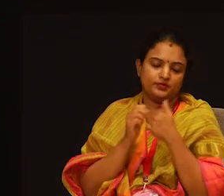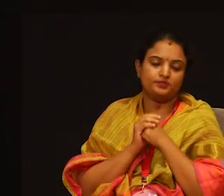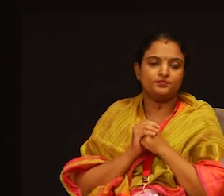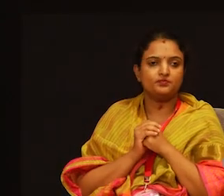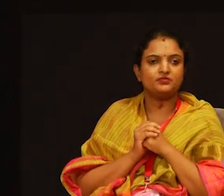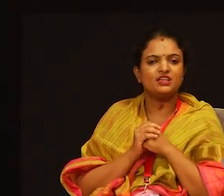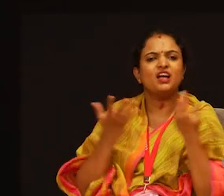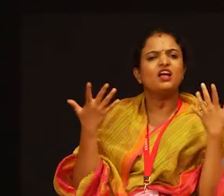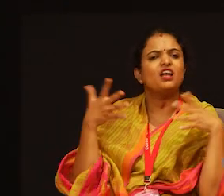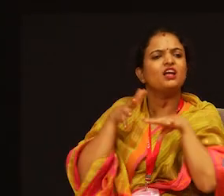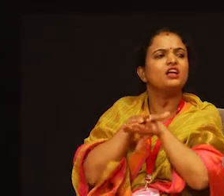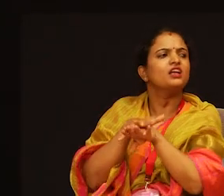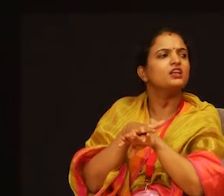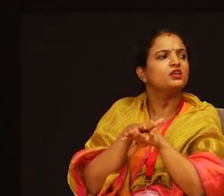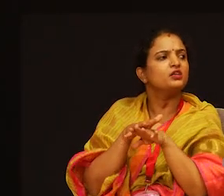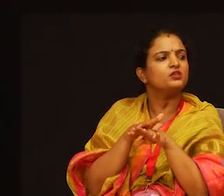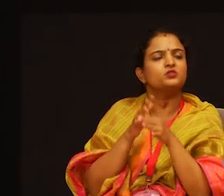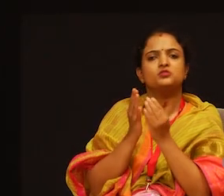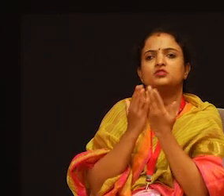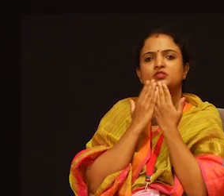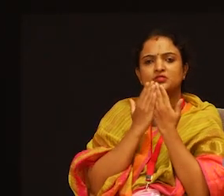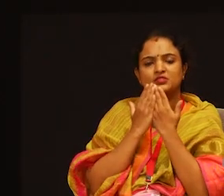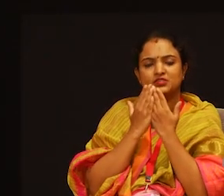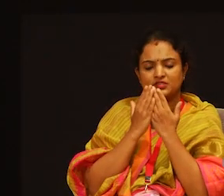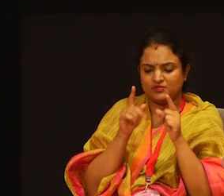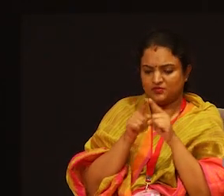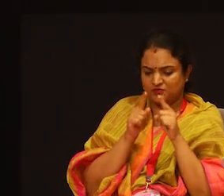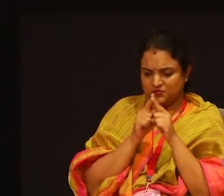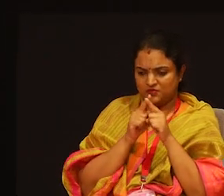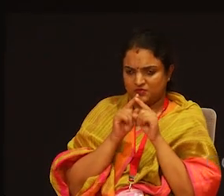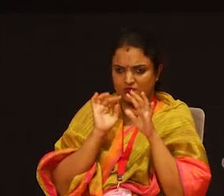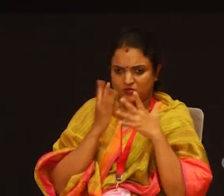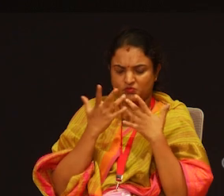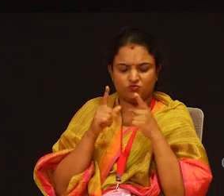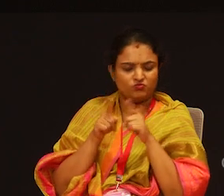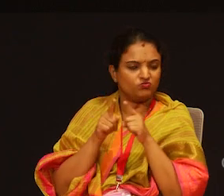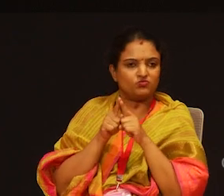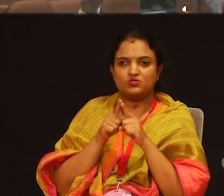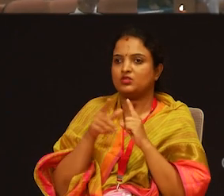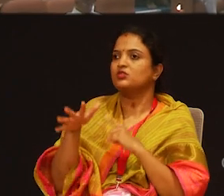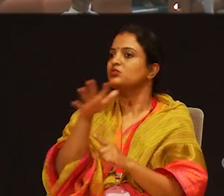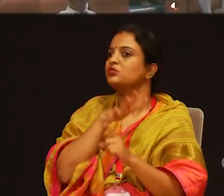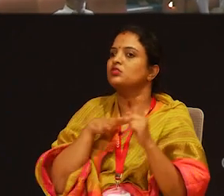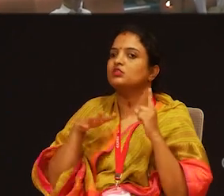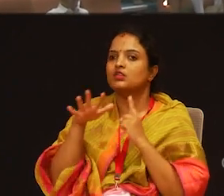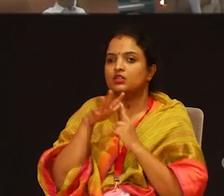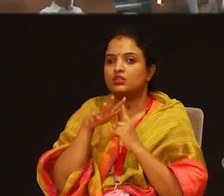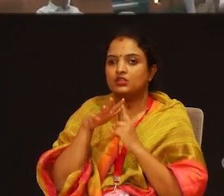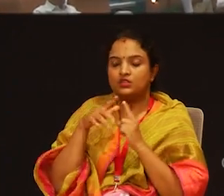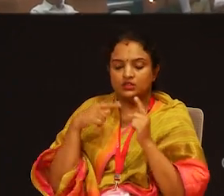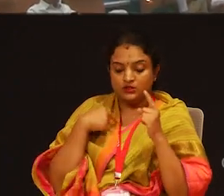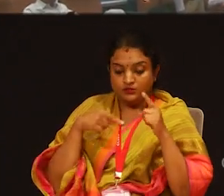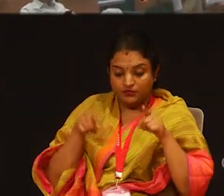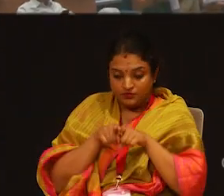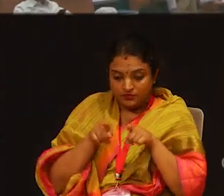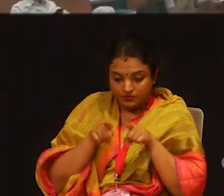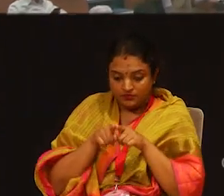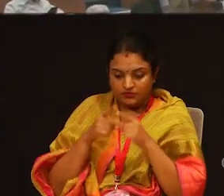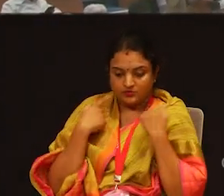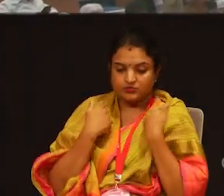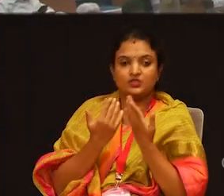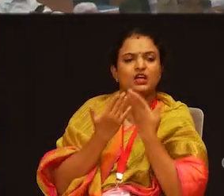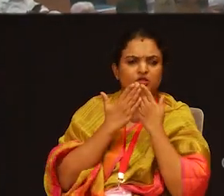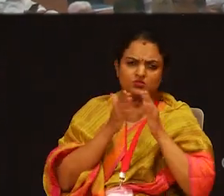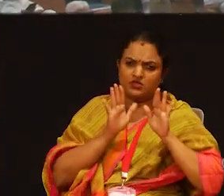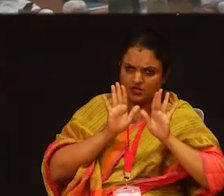An inclusive learning model is the foundation of a thriving society. Yet, our existing